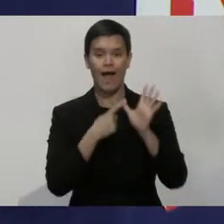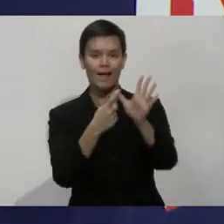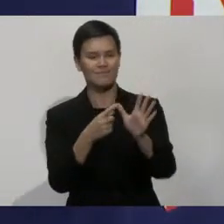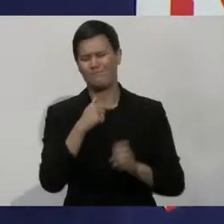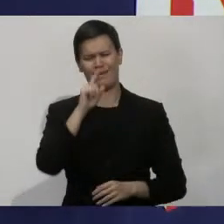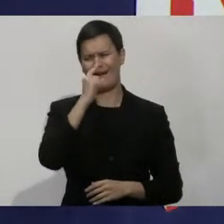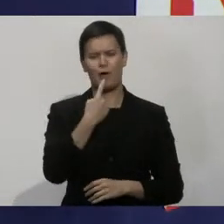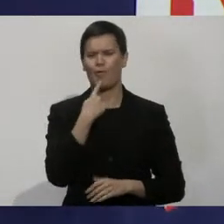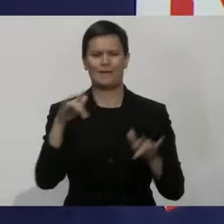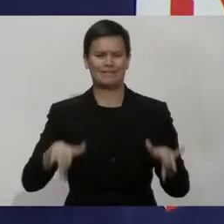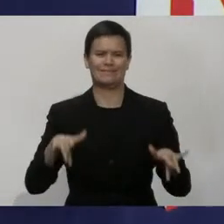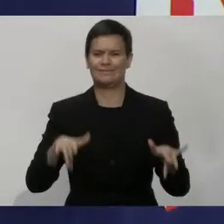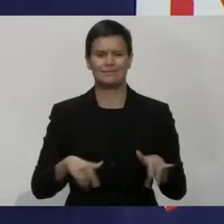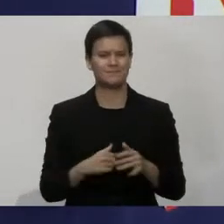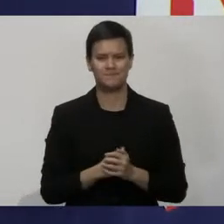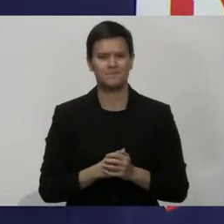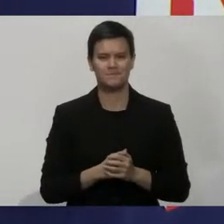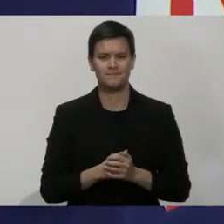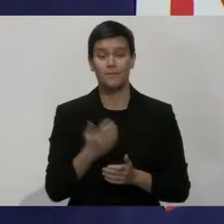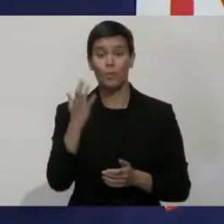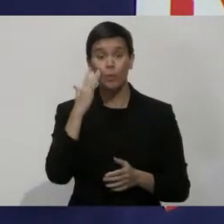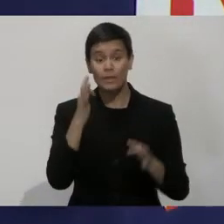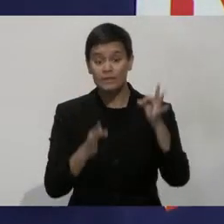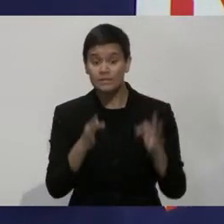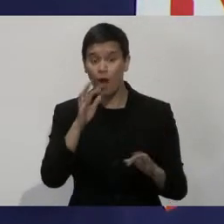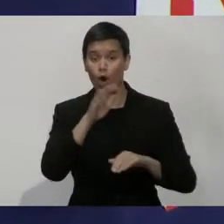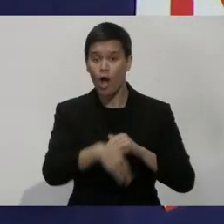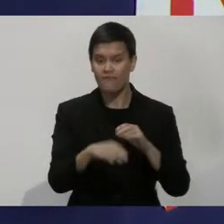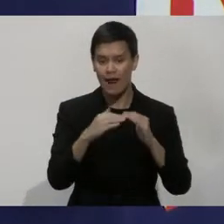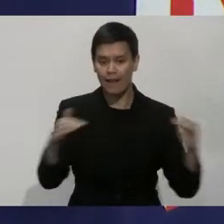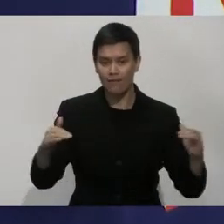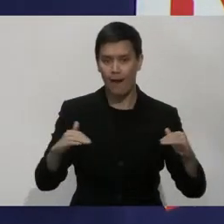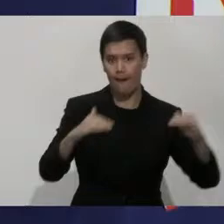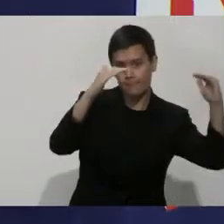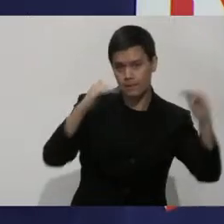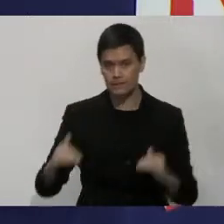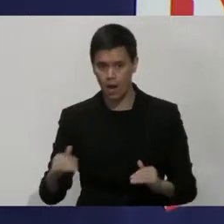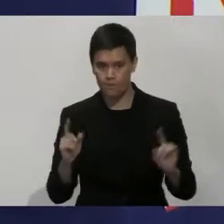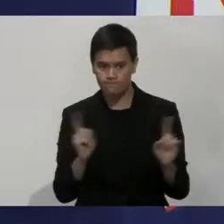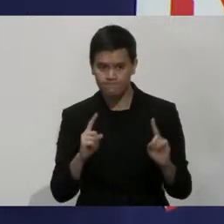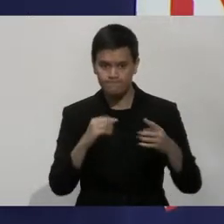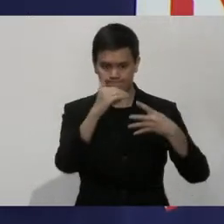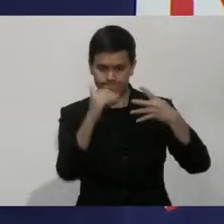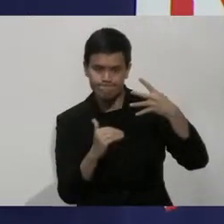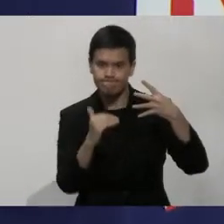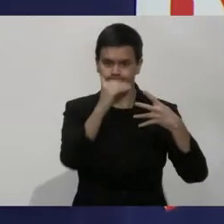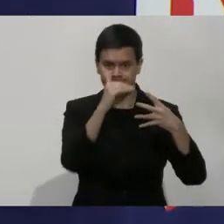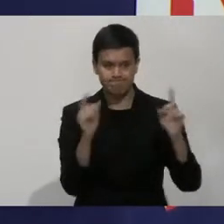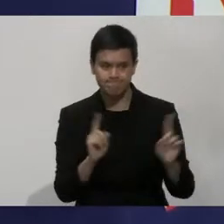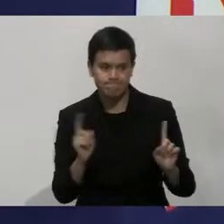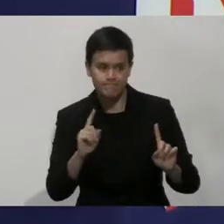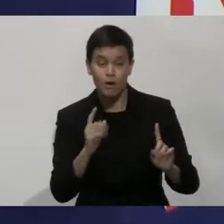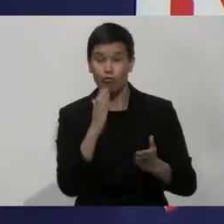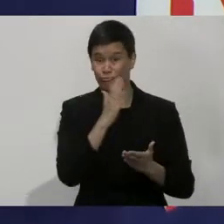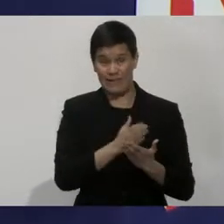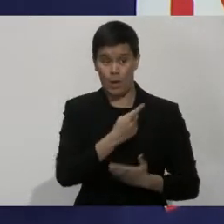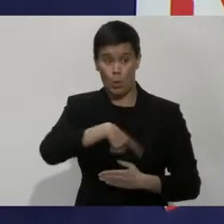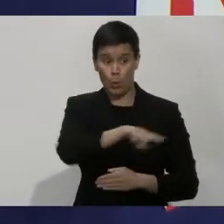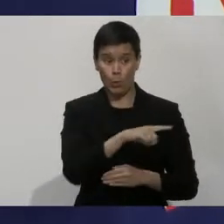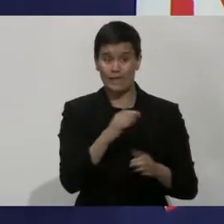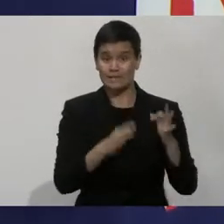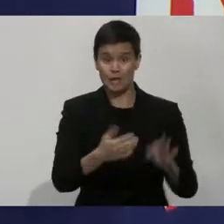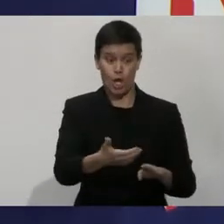that. We do, when we make those decisions, rely on information right up to the hour before we sit down as a